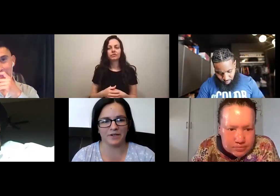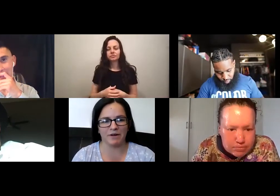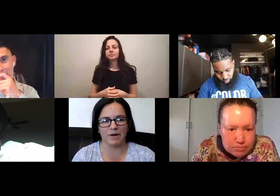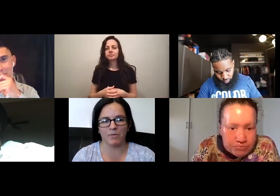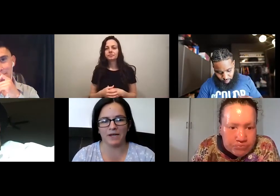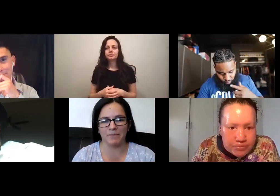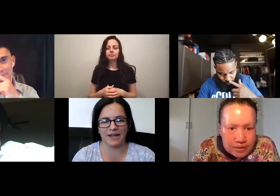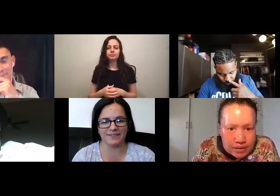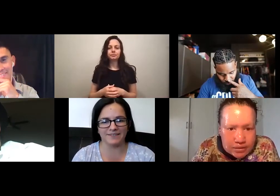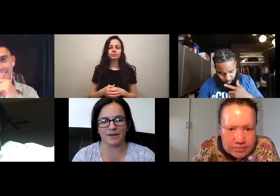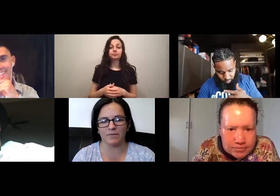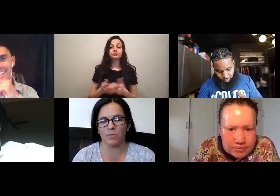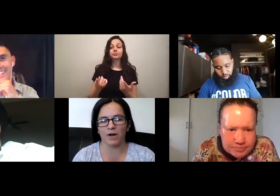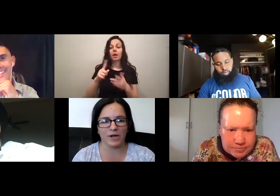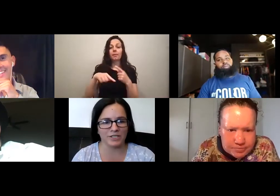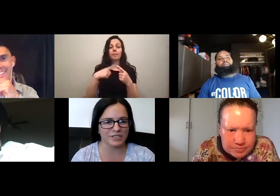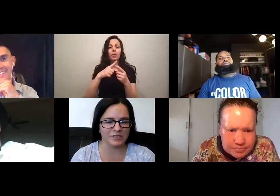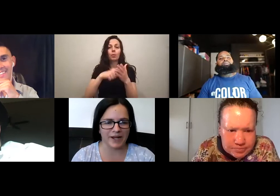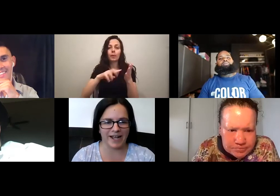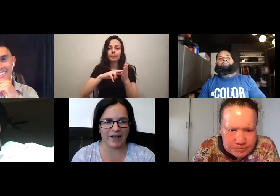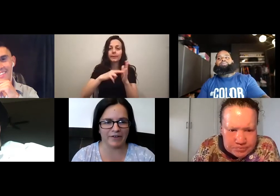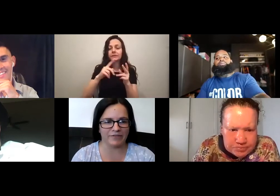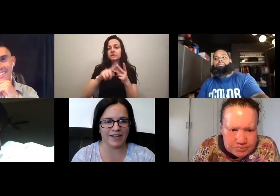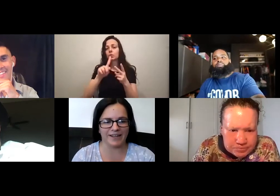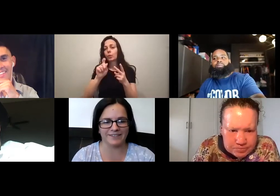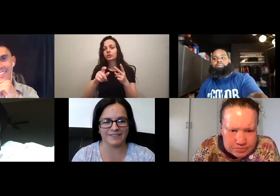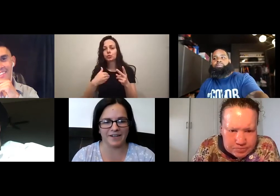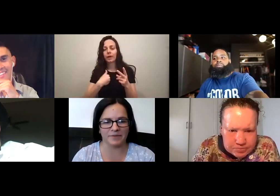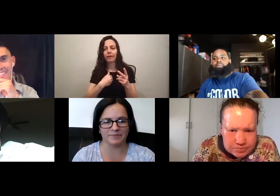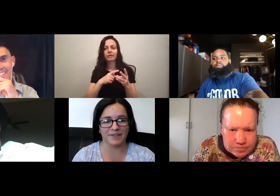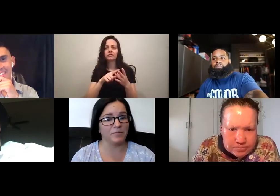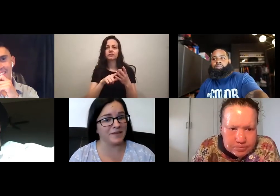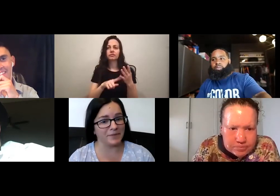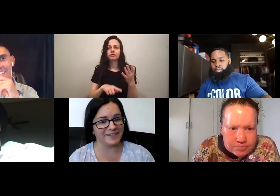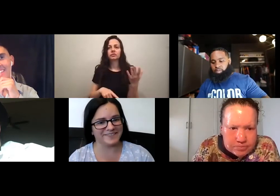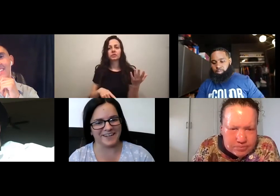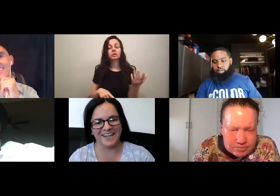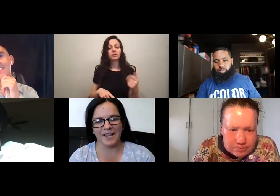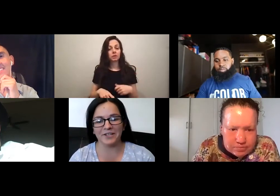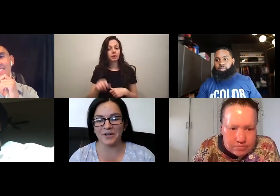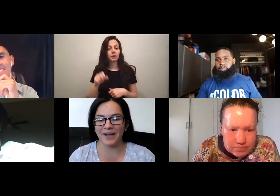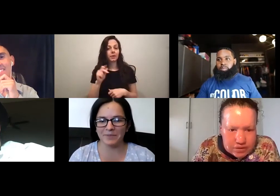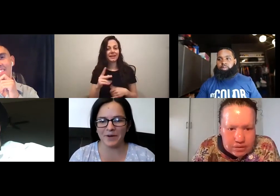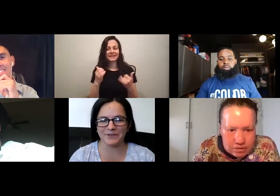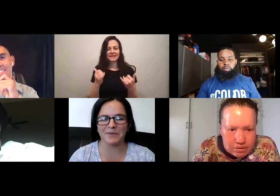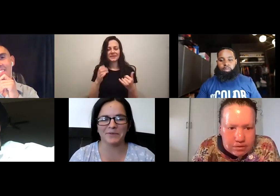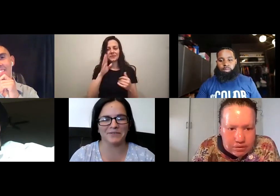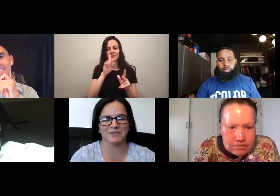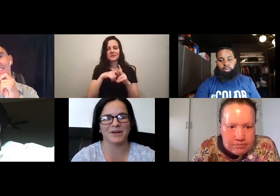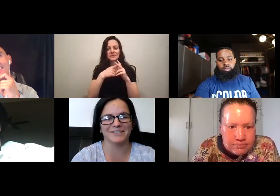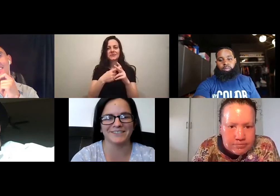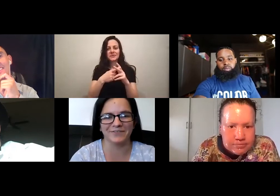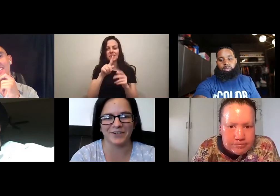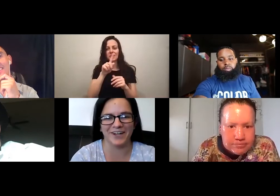conversations with you about what it means and what questions you might have. And with that being said, let's go ahead and pose a couple of